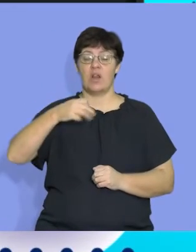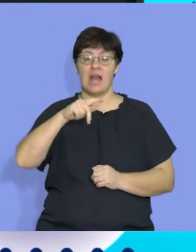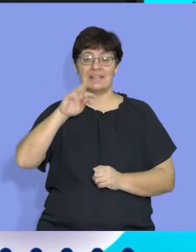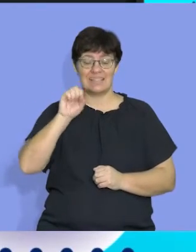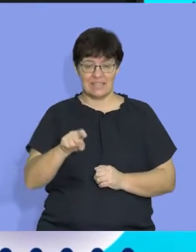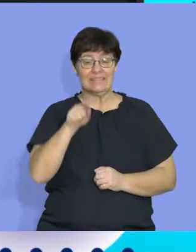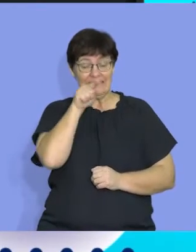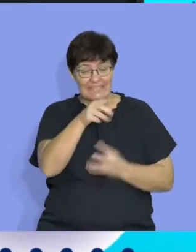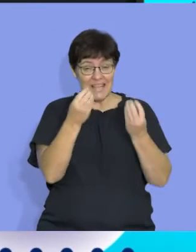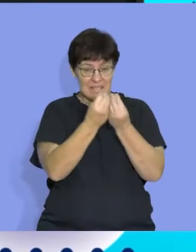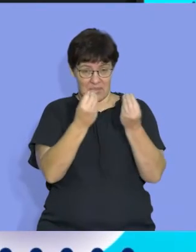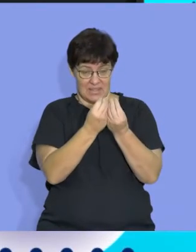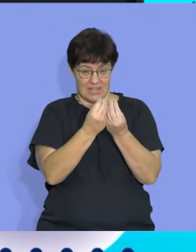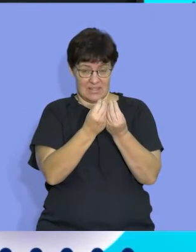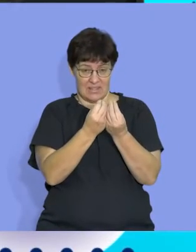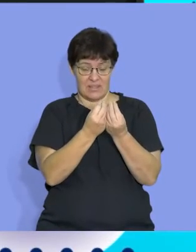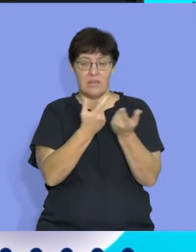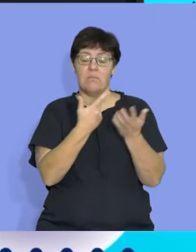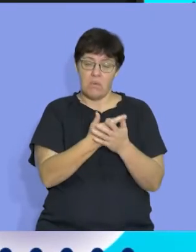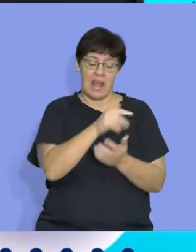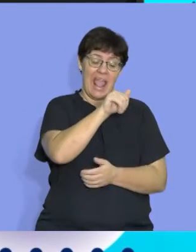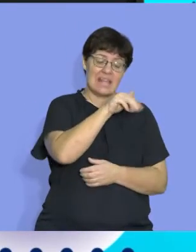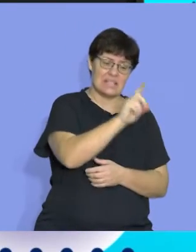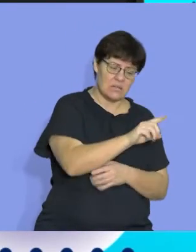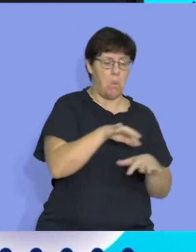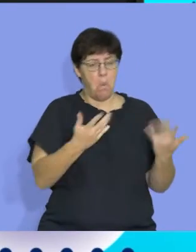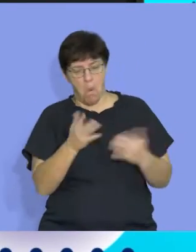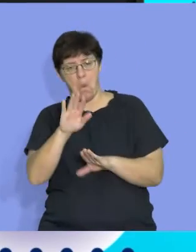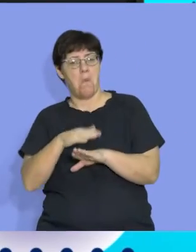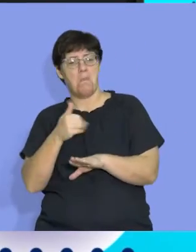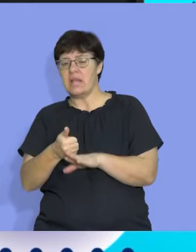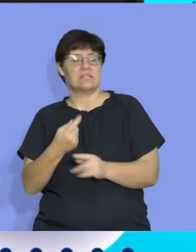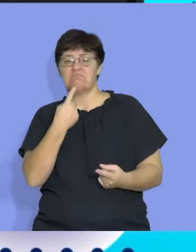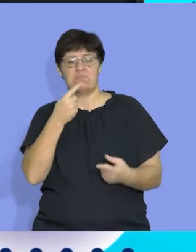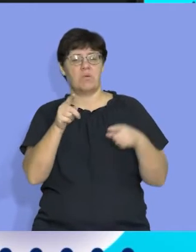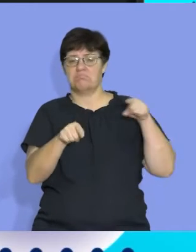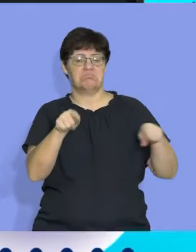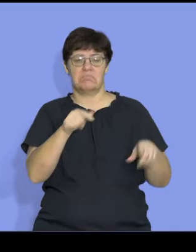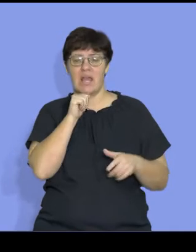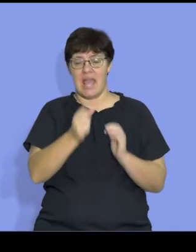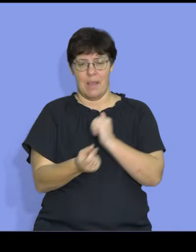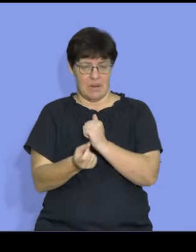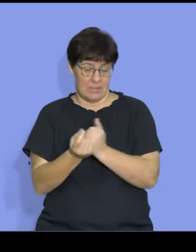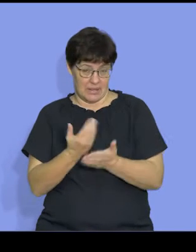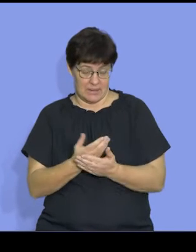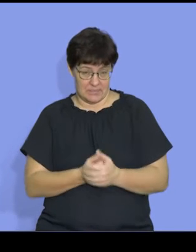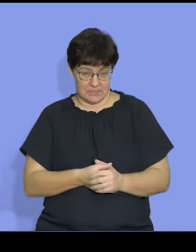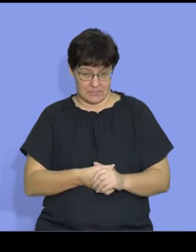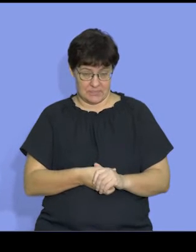that substance that can act as an acid or a base in different reactions, right? So now if we look